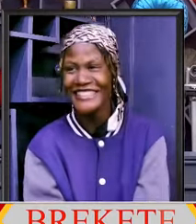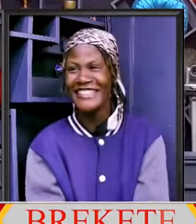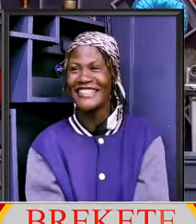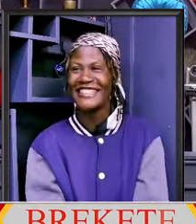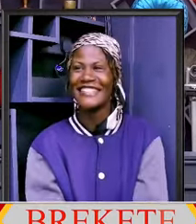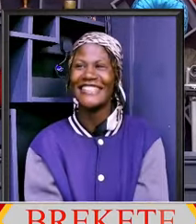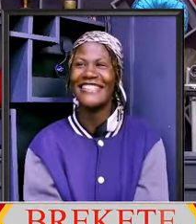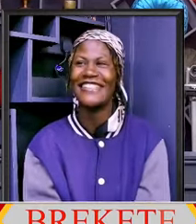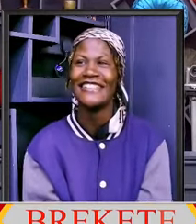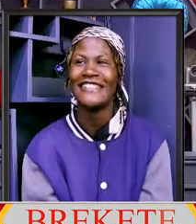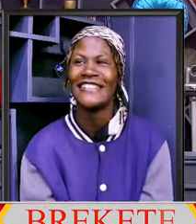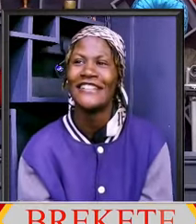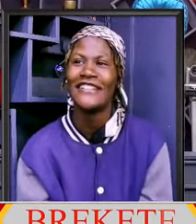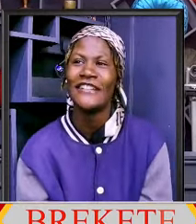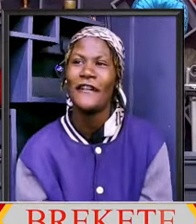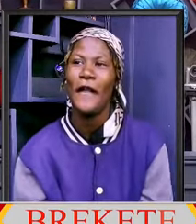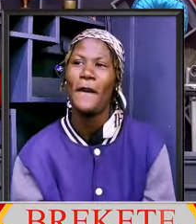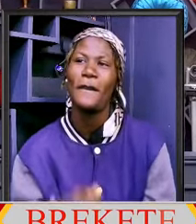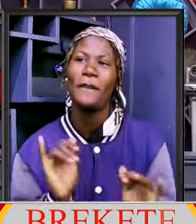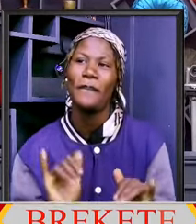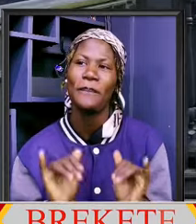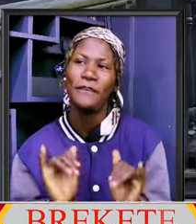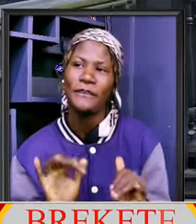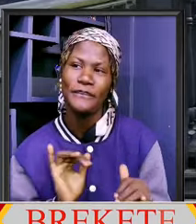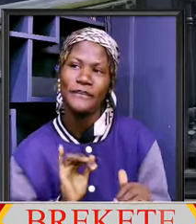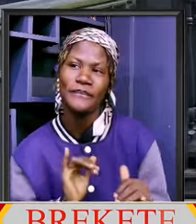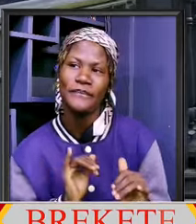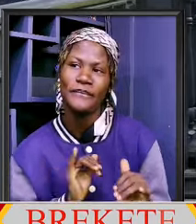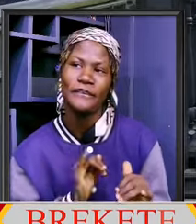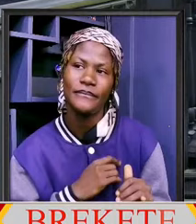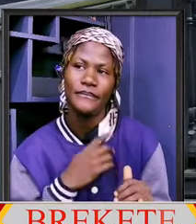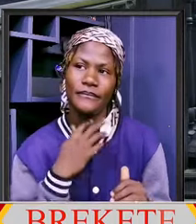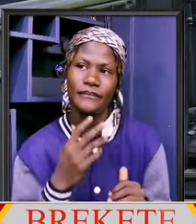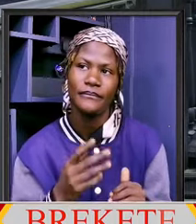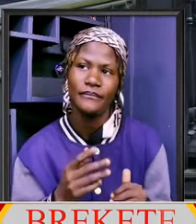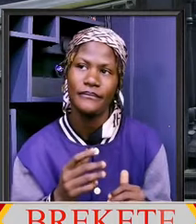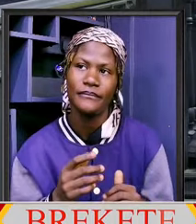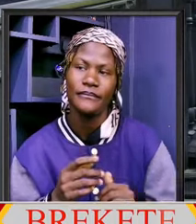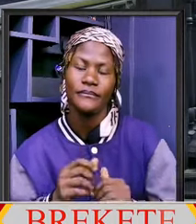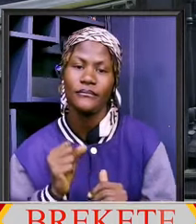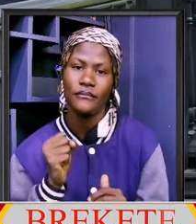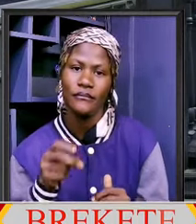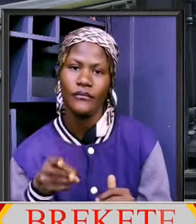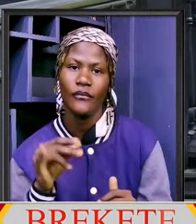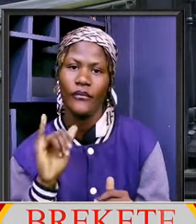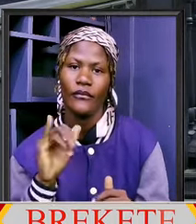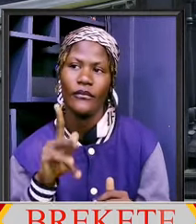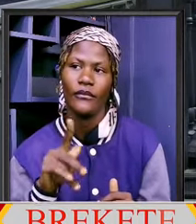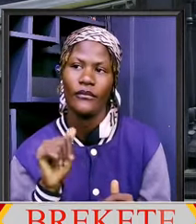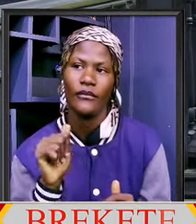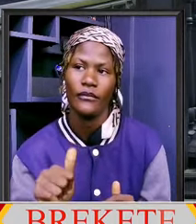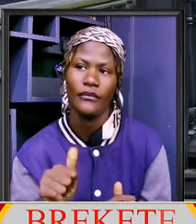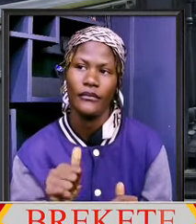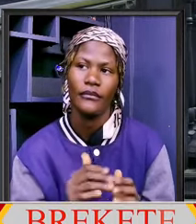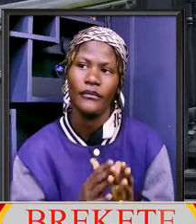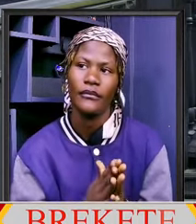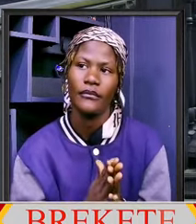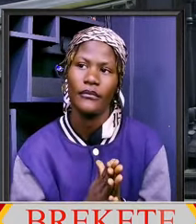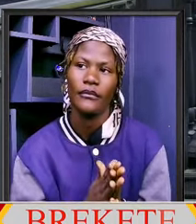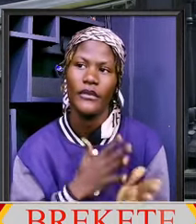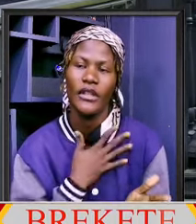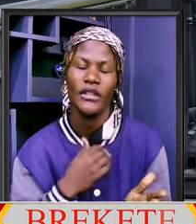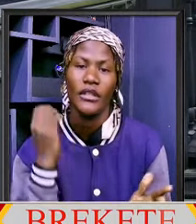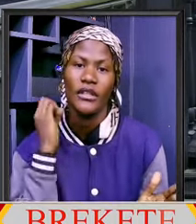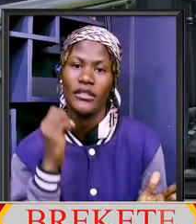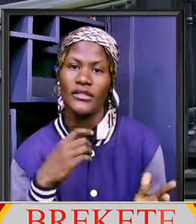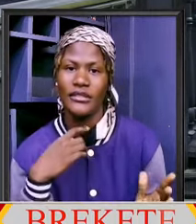It don't do, mama. Yes, you were saying, as you were saying. Yes, sir. So reaching Shika, they said the same thing. And then she said,